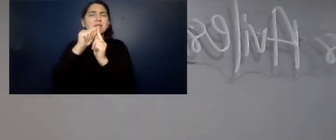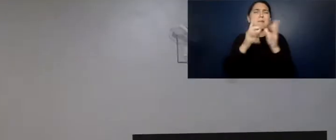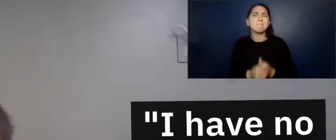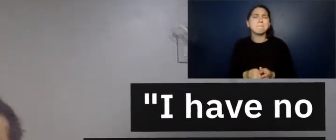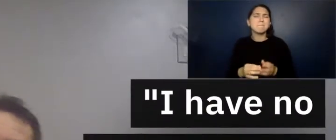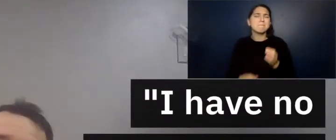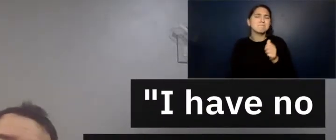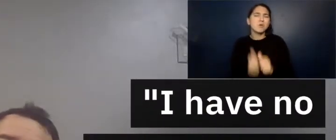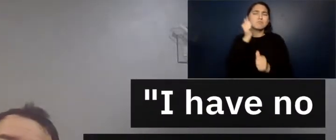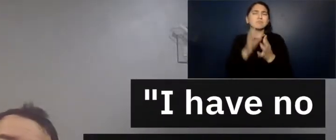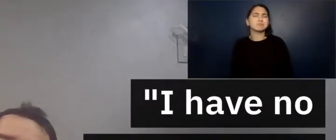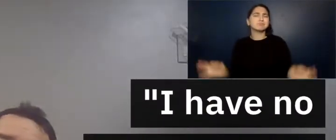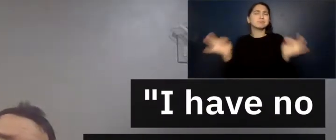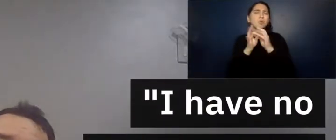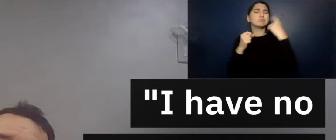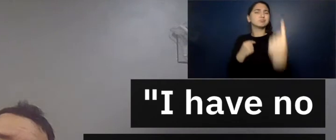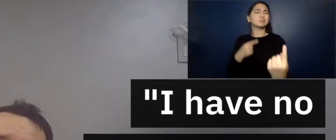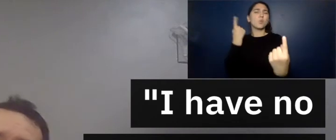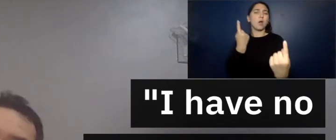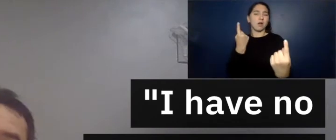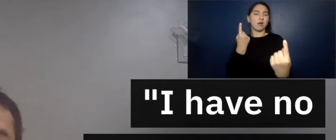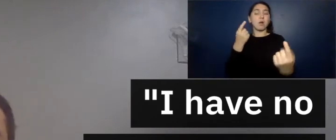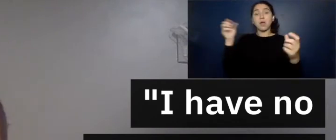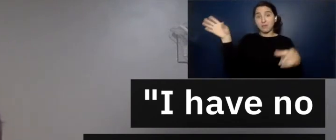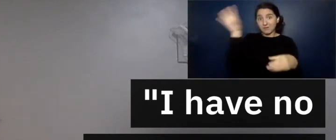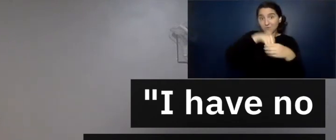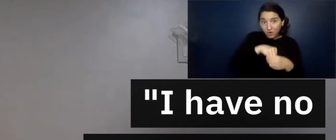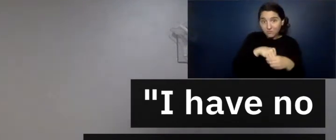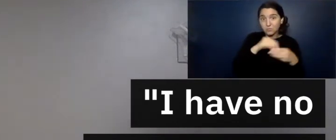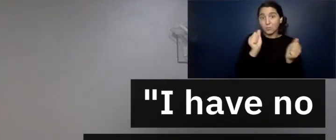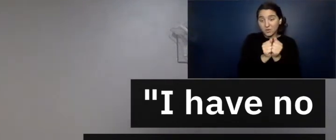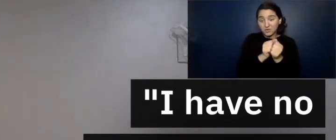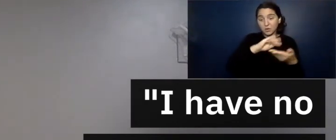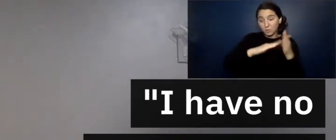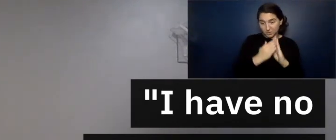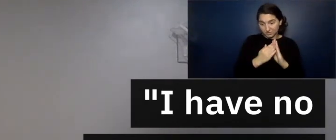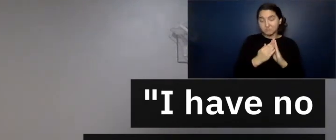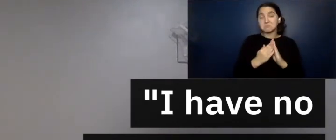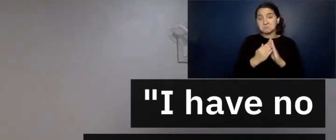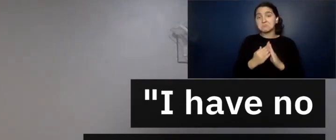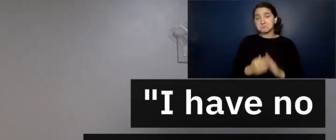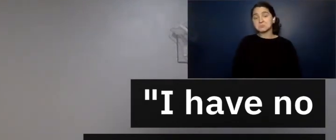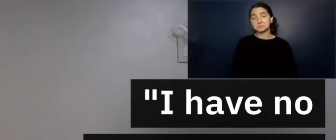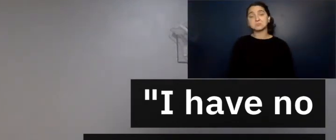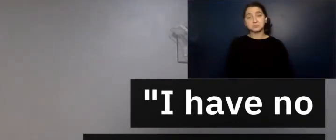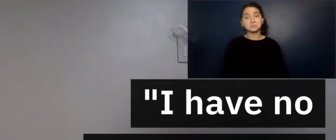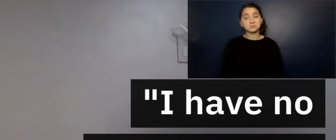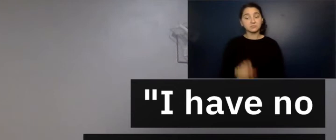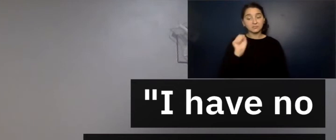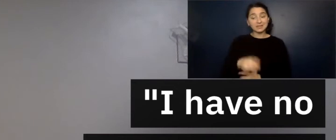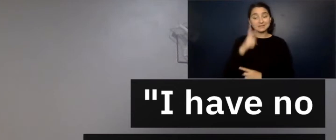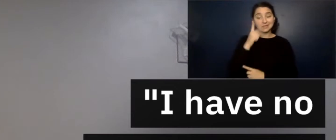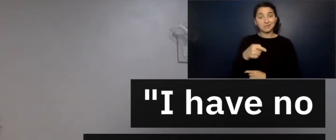And we can find this in I love how 1 Corinthians 12 gives us an outline of